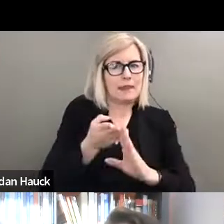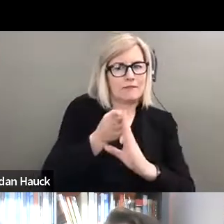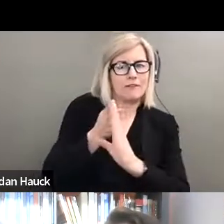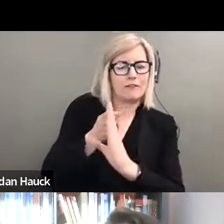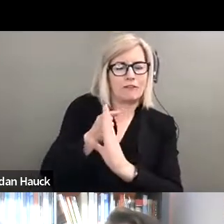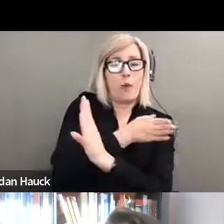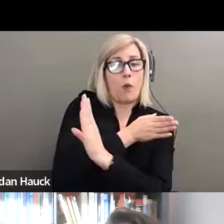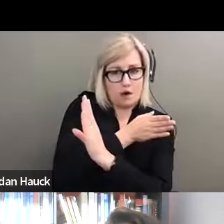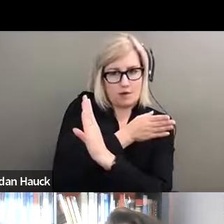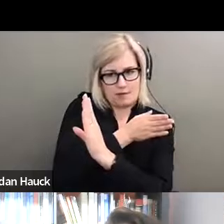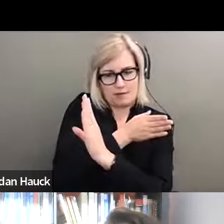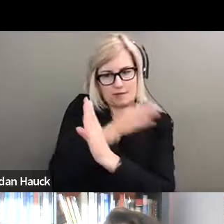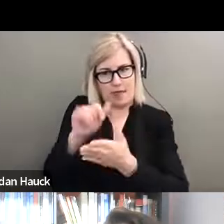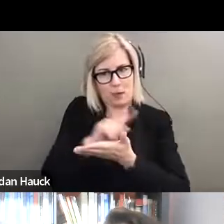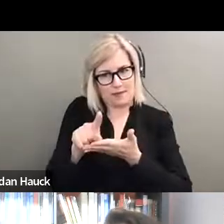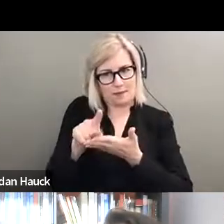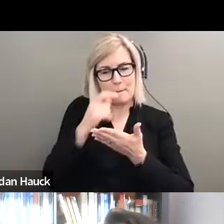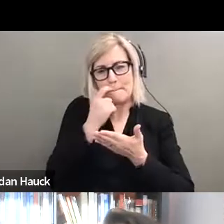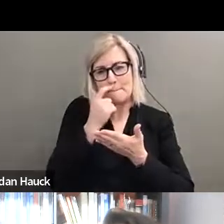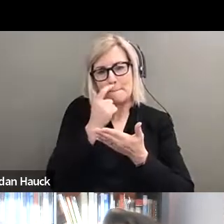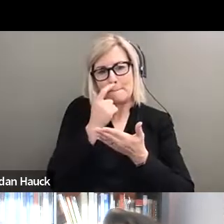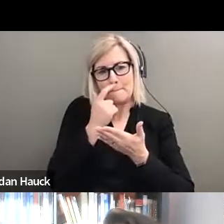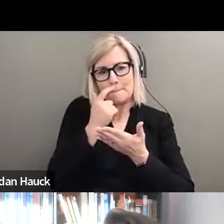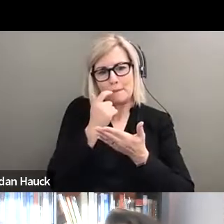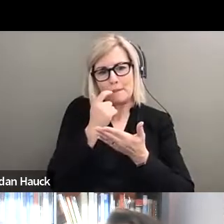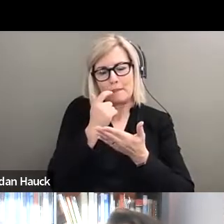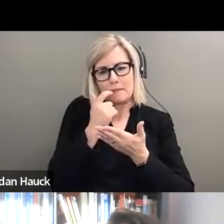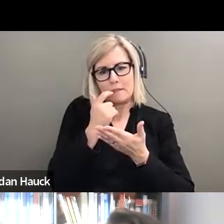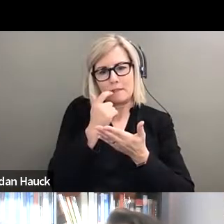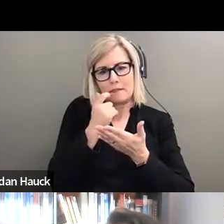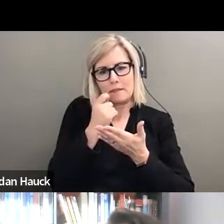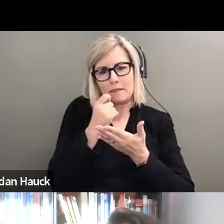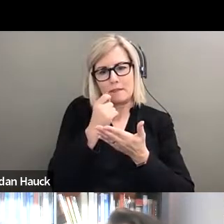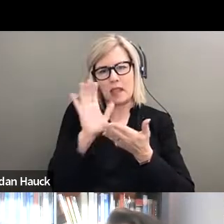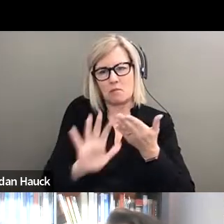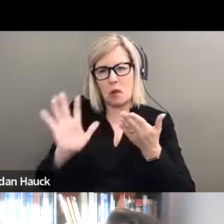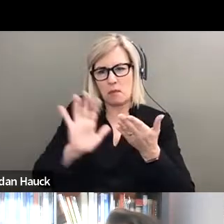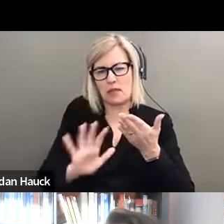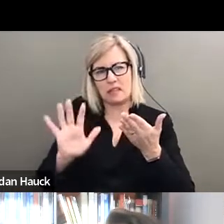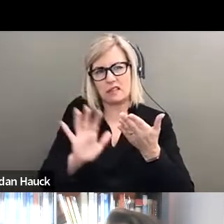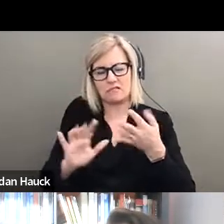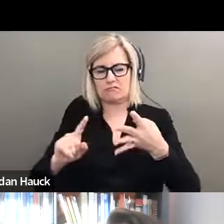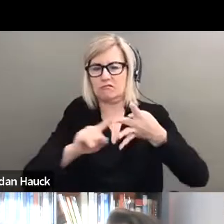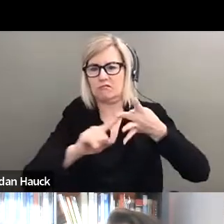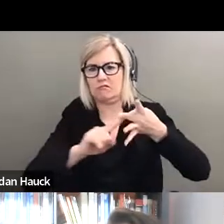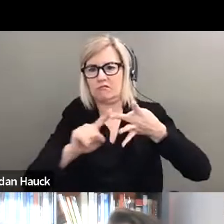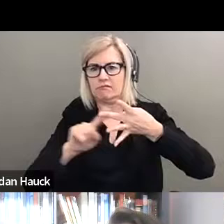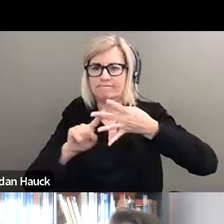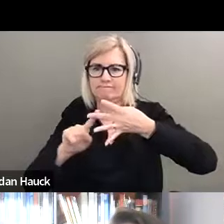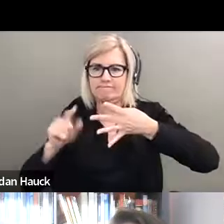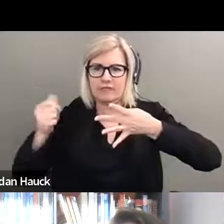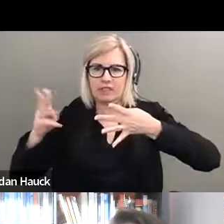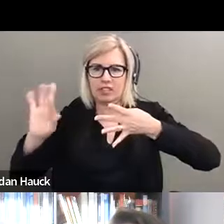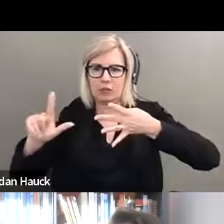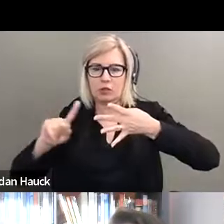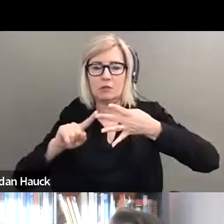before that week. So they want to be done in probably the second week of April, but the